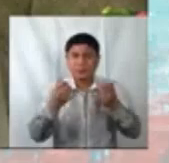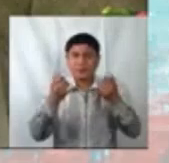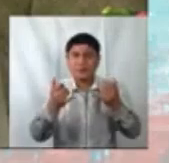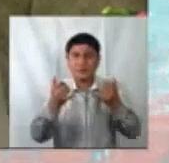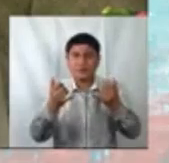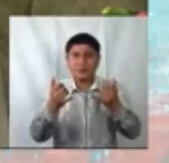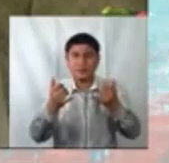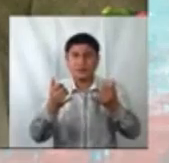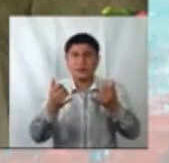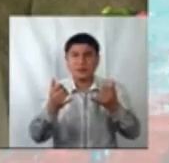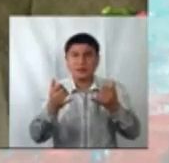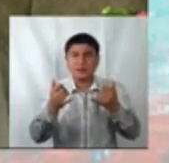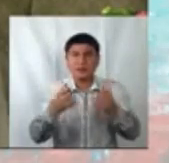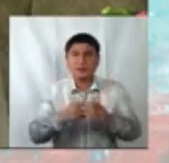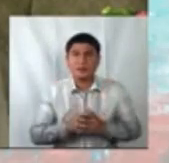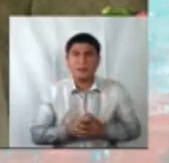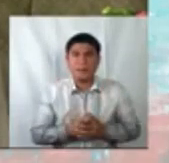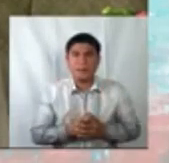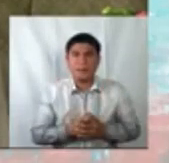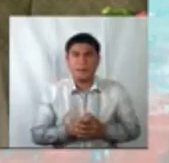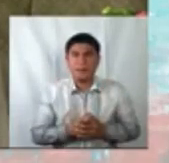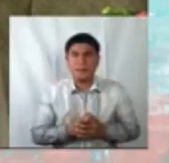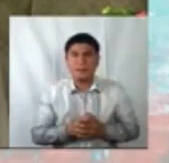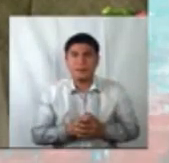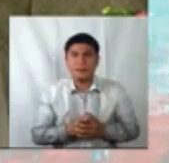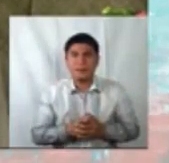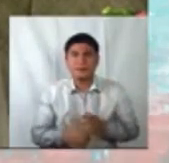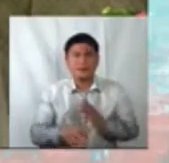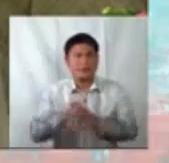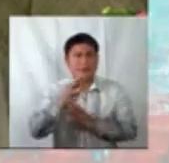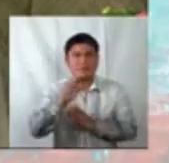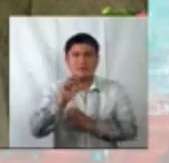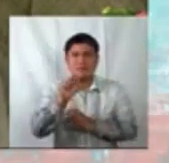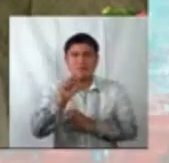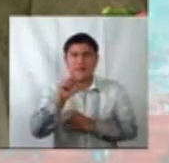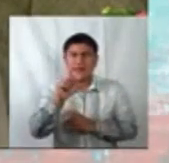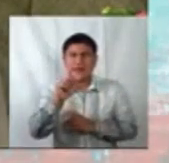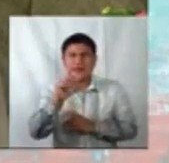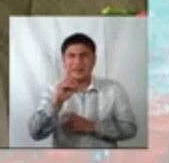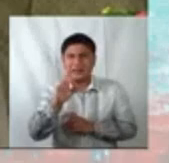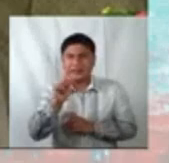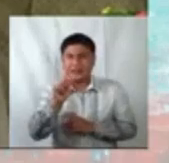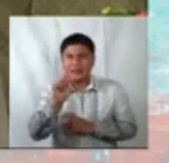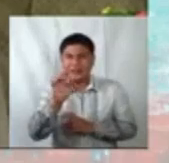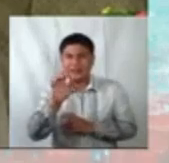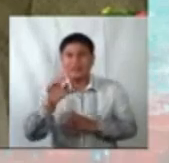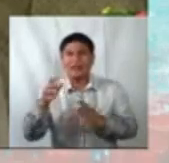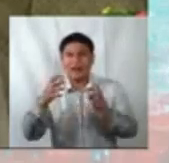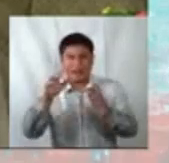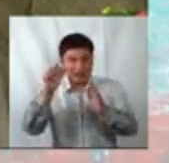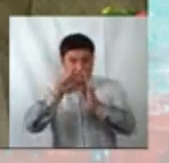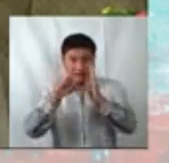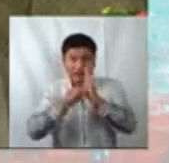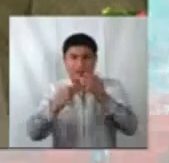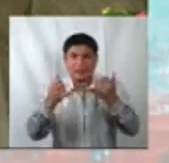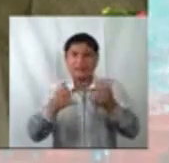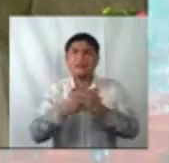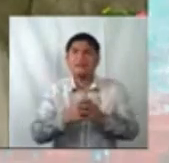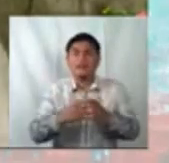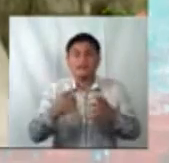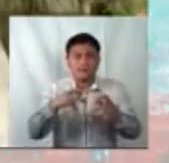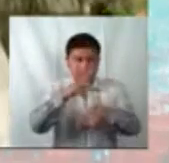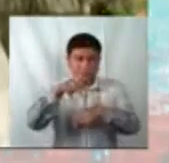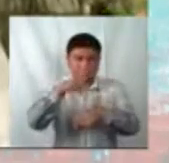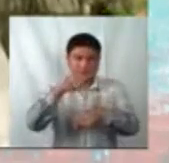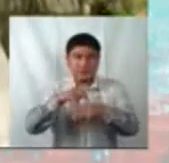automatic. No? In the Tydings McDuffie Act, it is negotiable under the terms of the Philippine government and the United